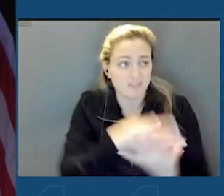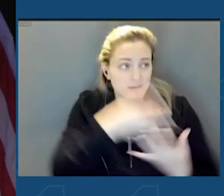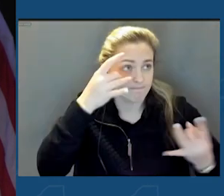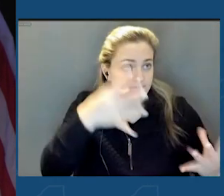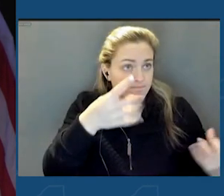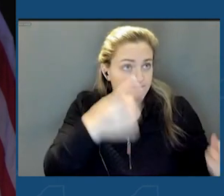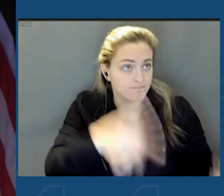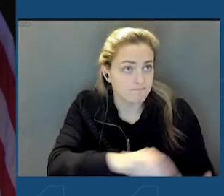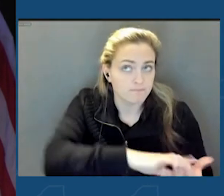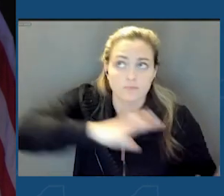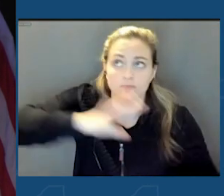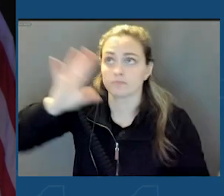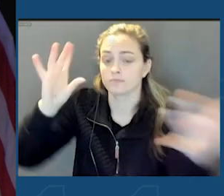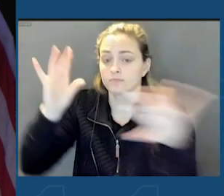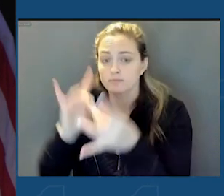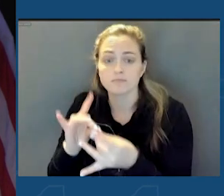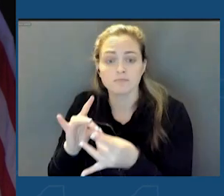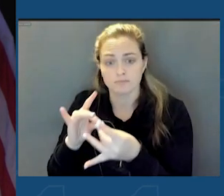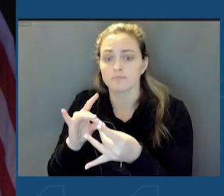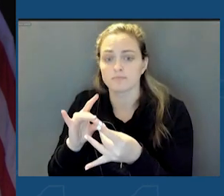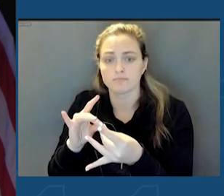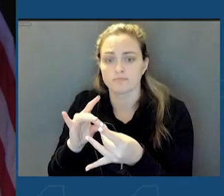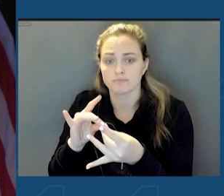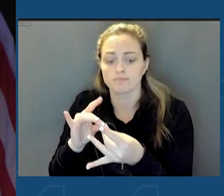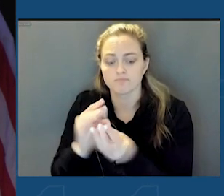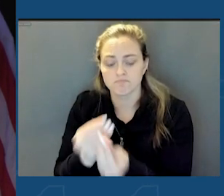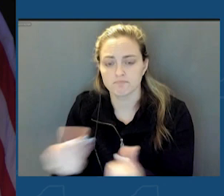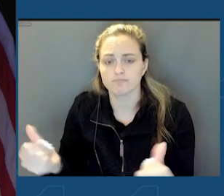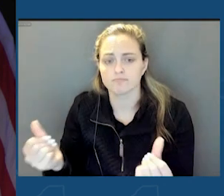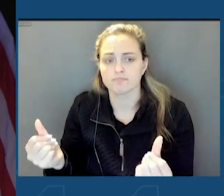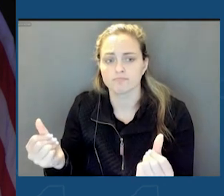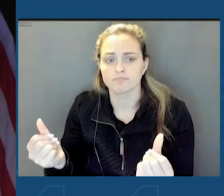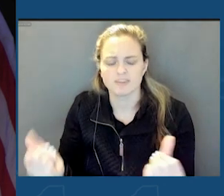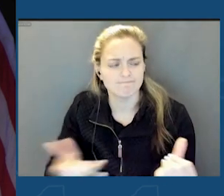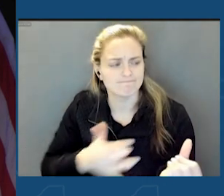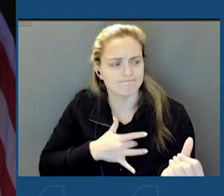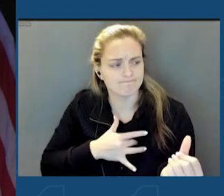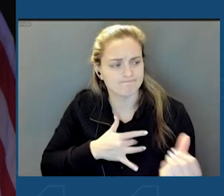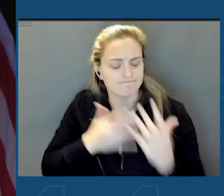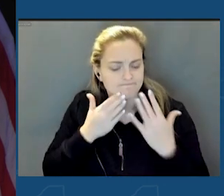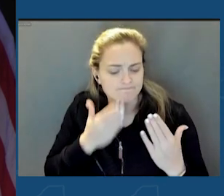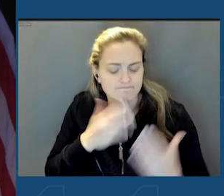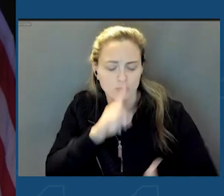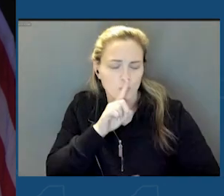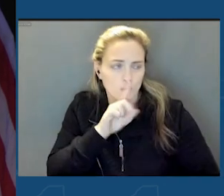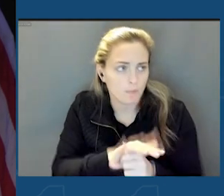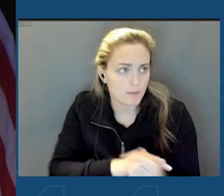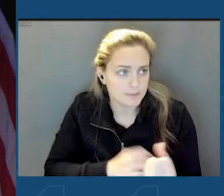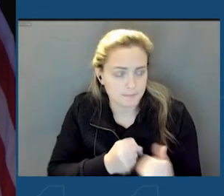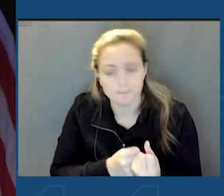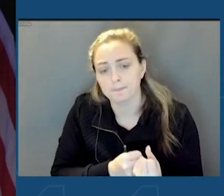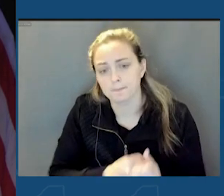meet. And we receive with grateful hearts your promised covenant.